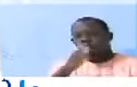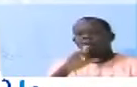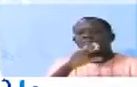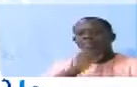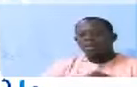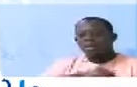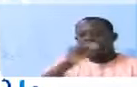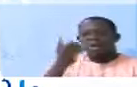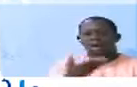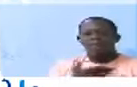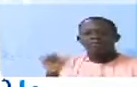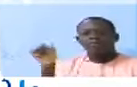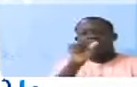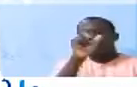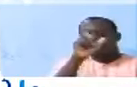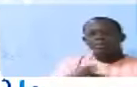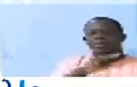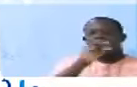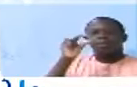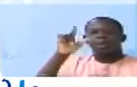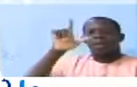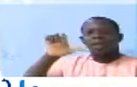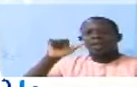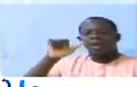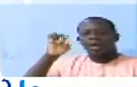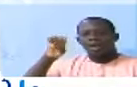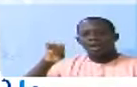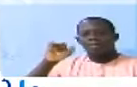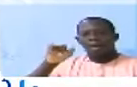And there was somebody also called Lamin